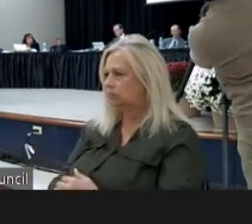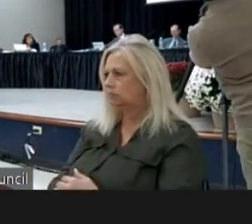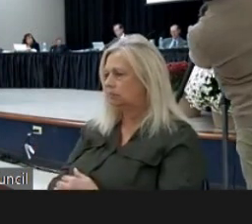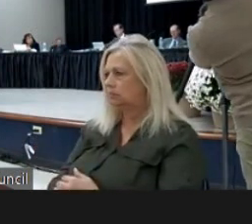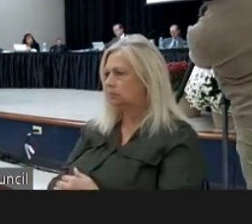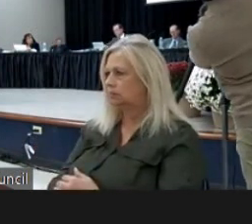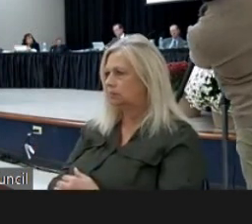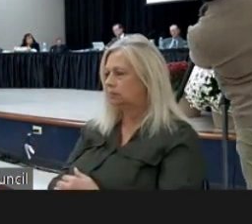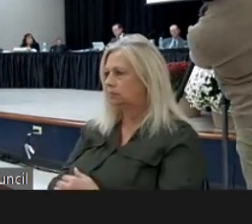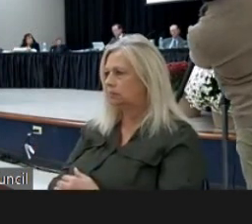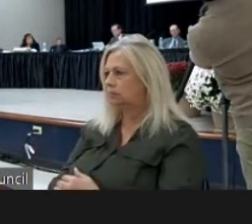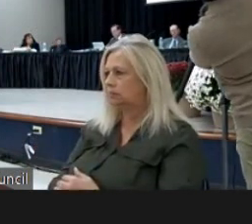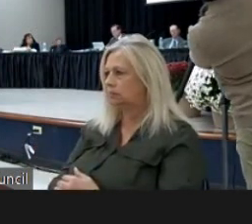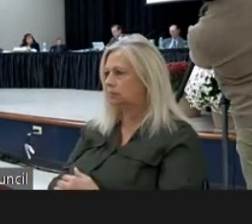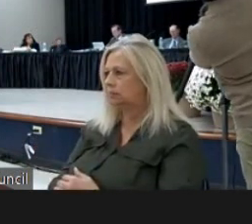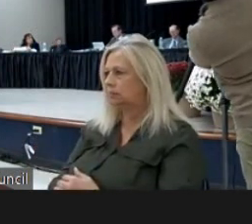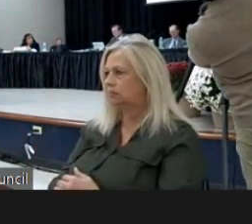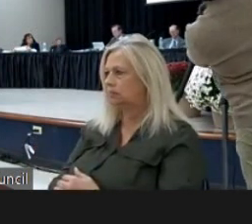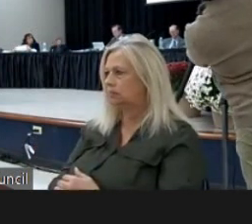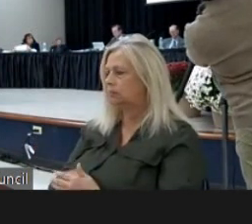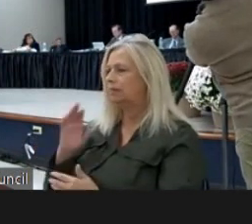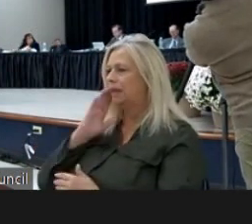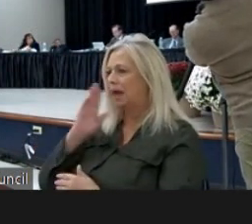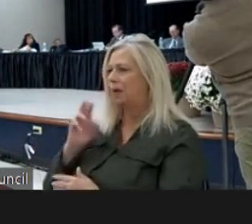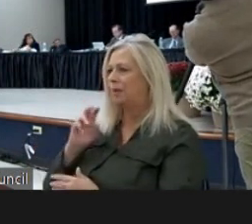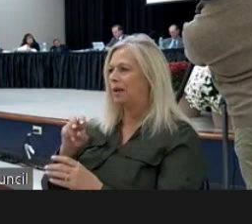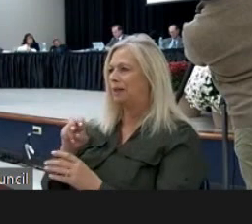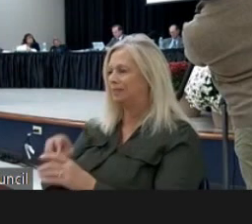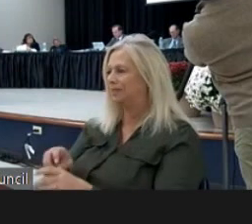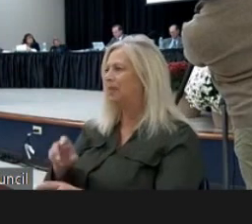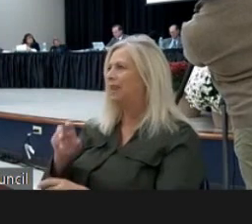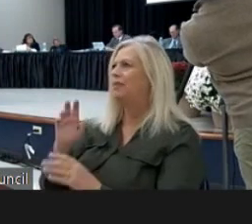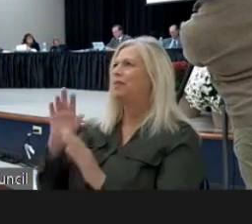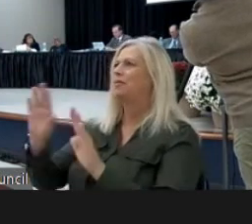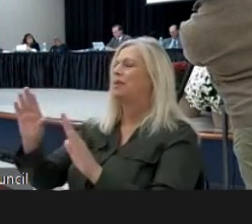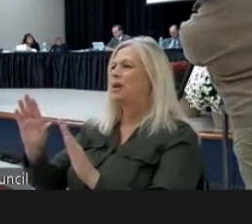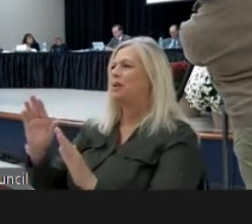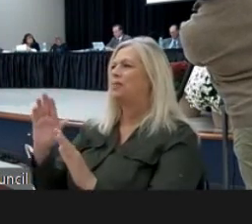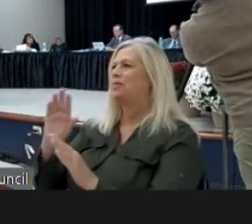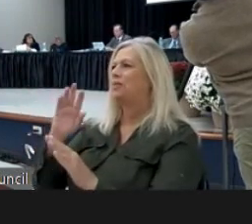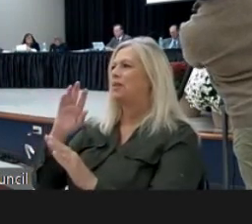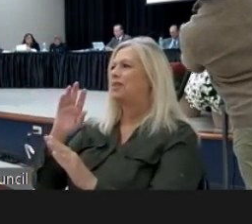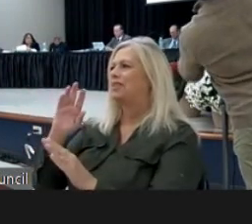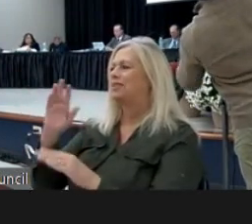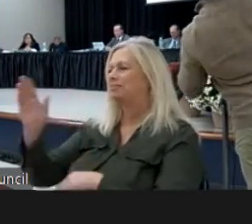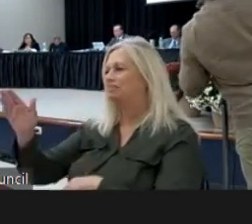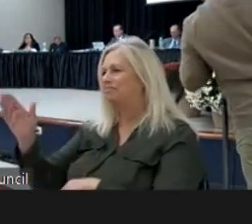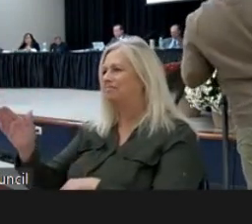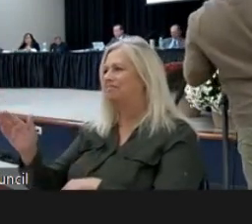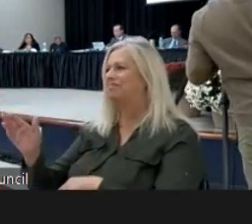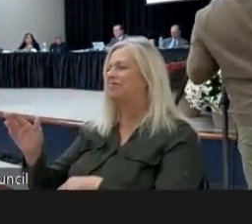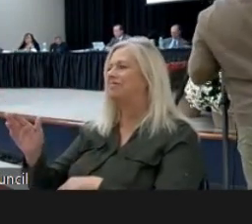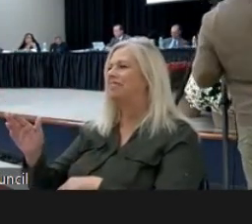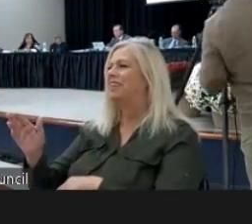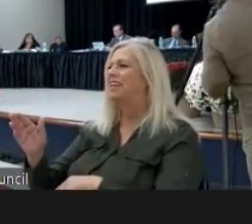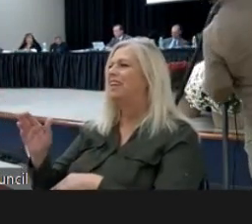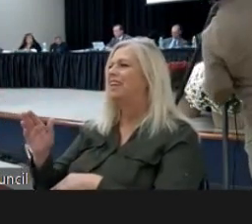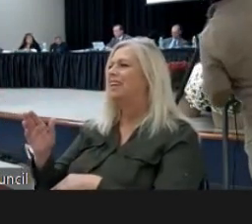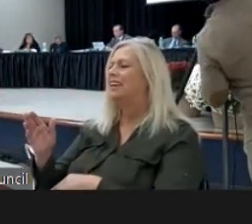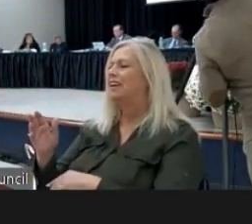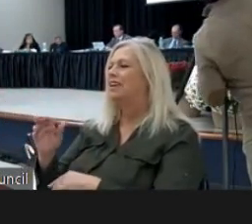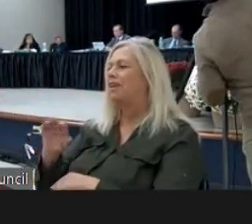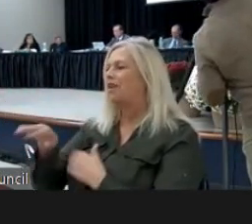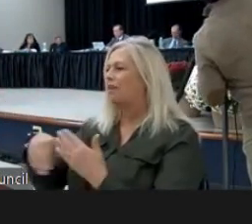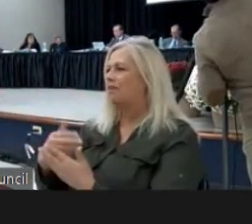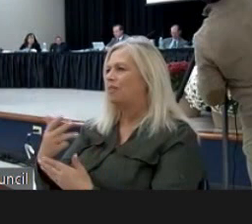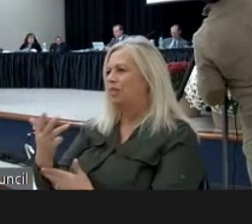Holmes here, then I'll jump in. Great presentation, all three fantastic. And I'm